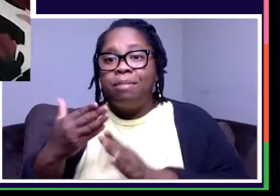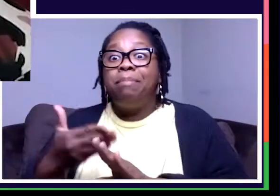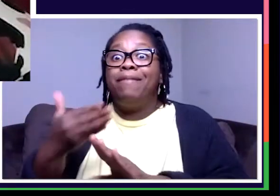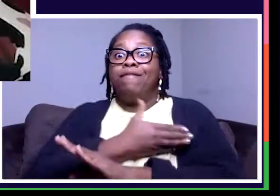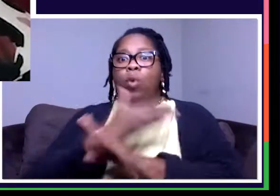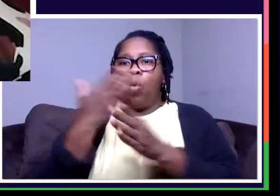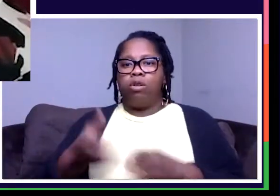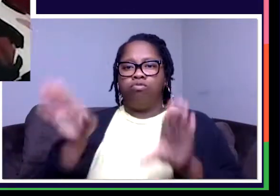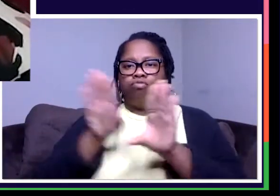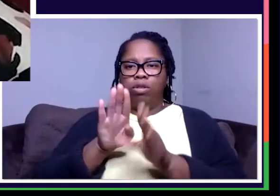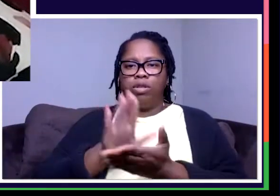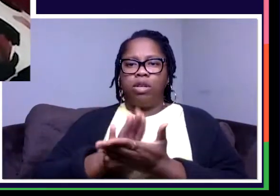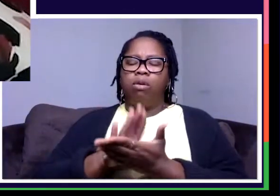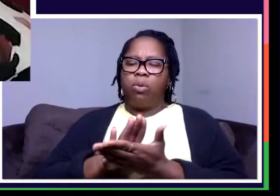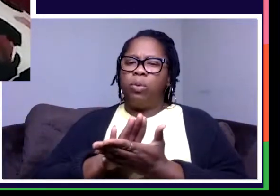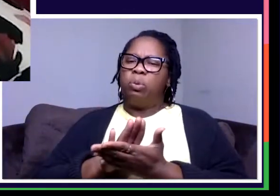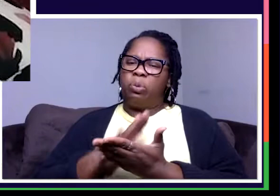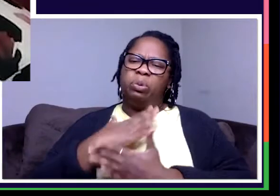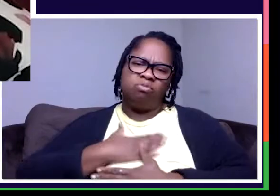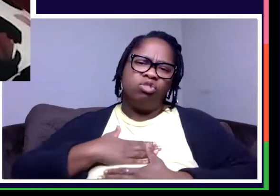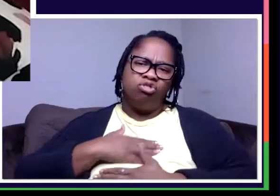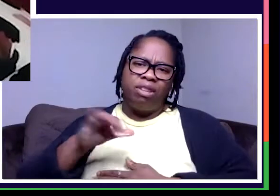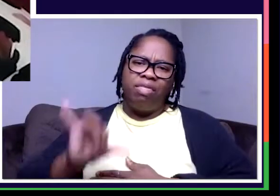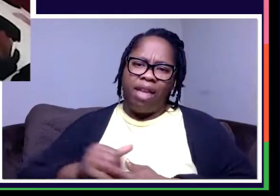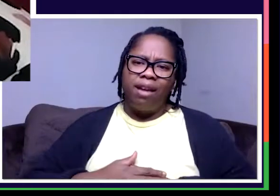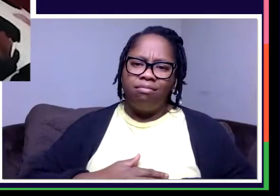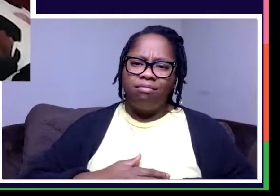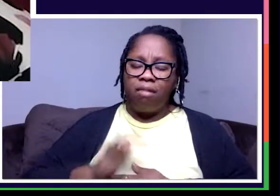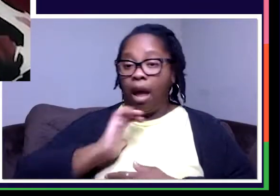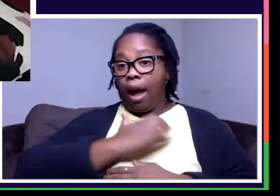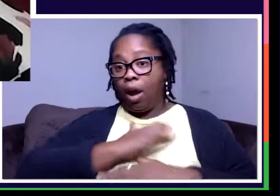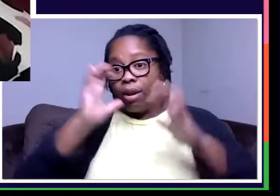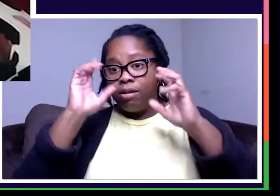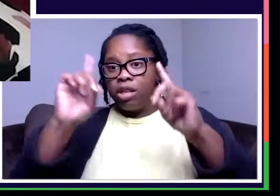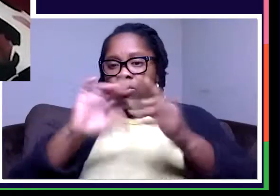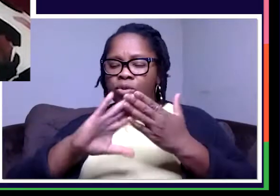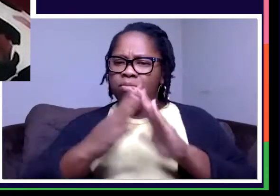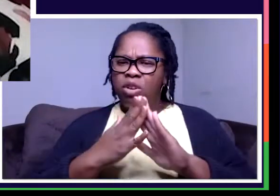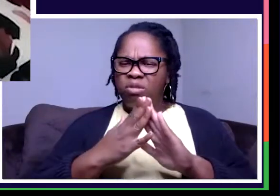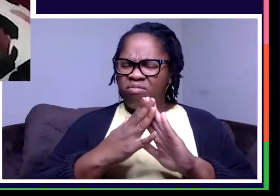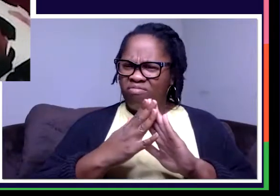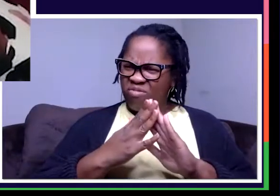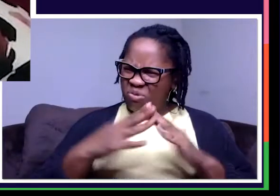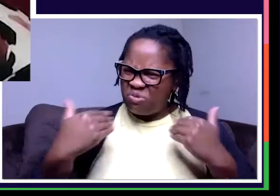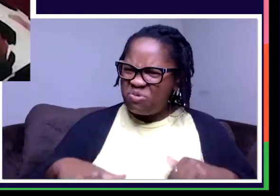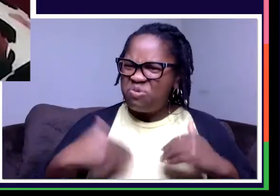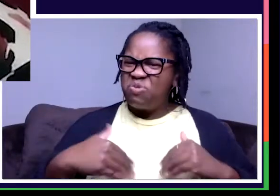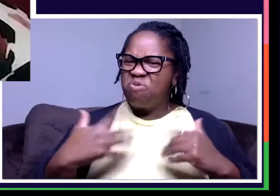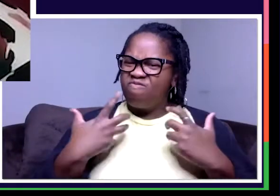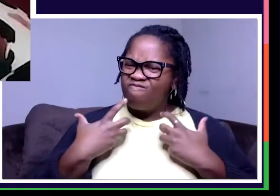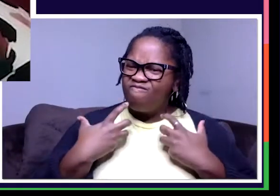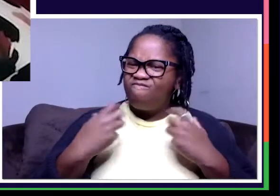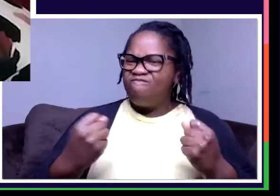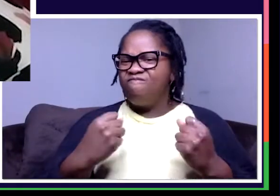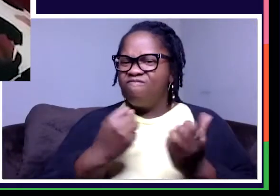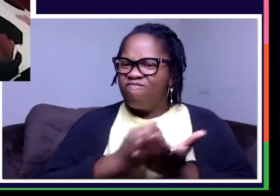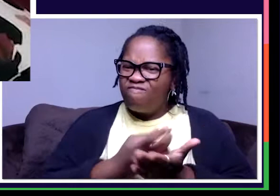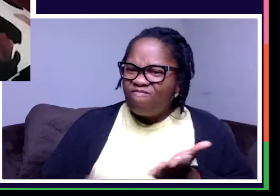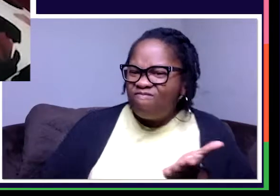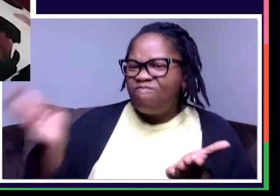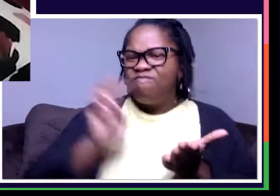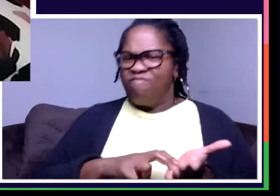students before the shutdown. Once again, our education community shows resilience